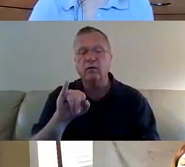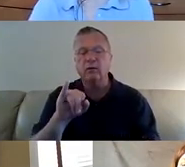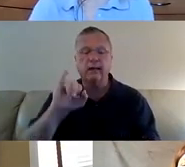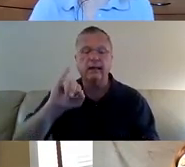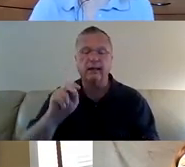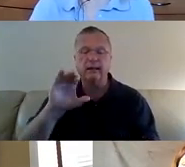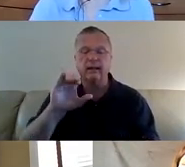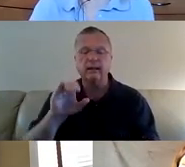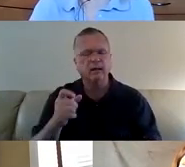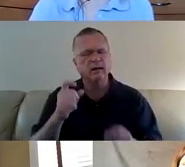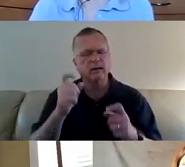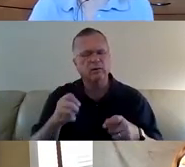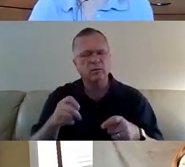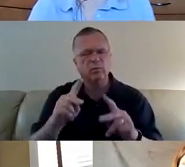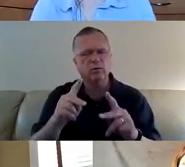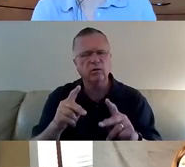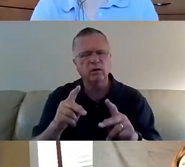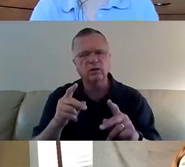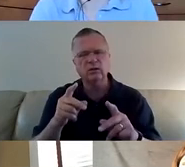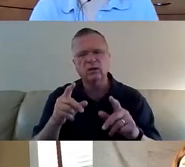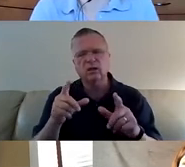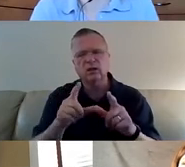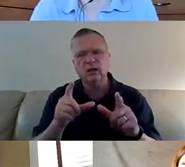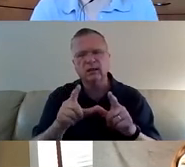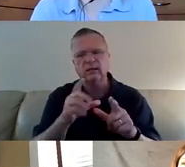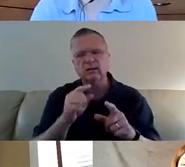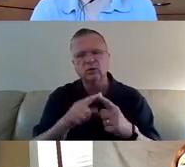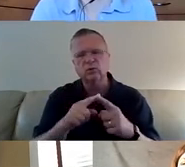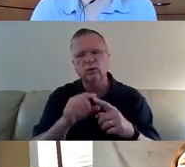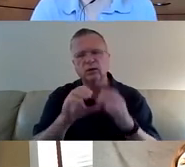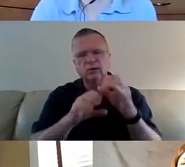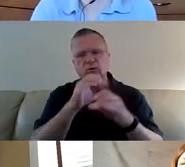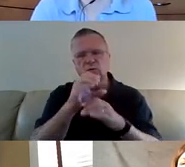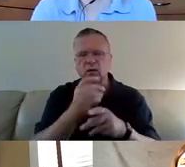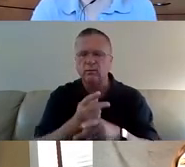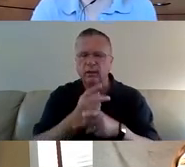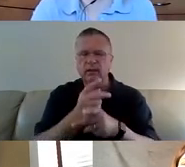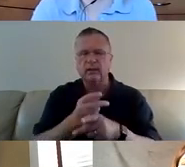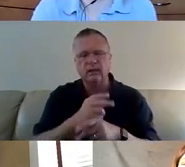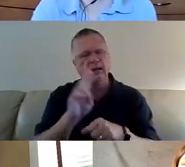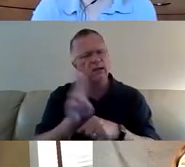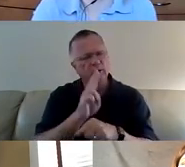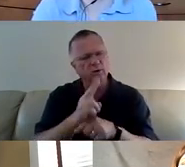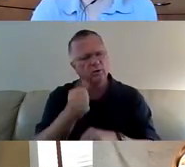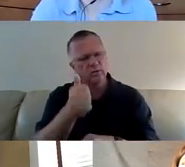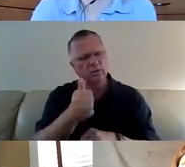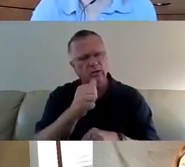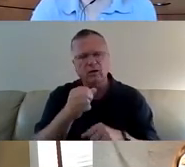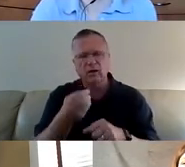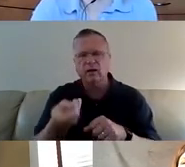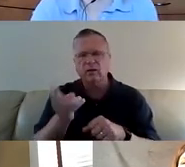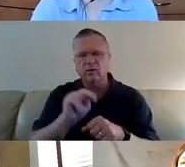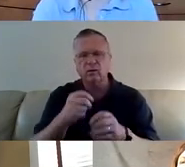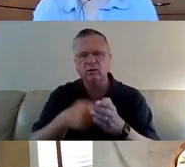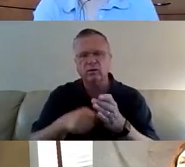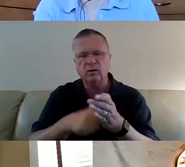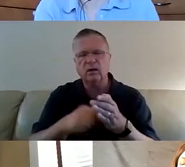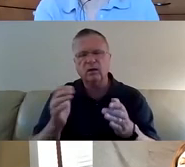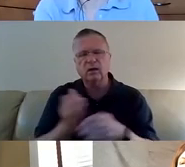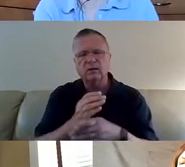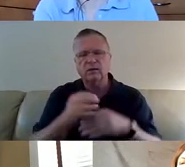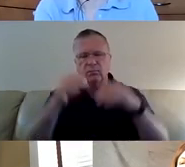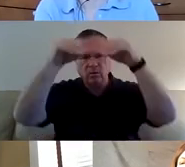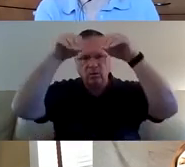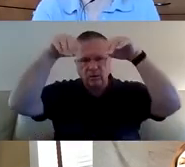and license to construct, maintain, and use at their own cost and expense a small blade sign that will project into